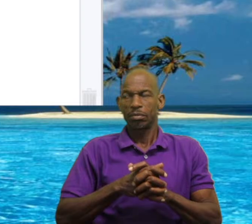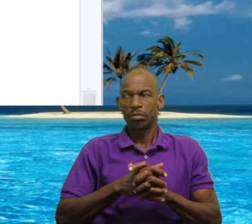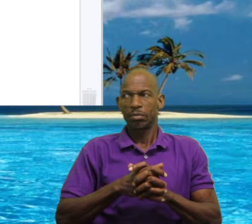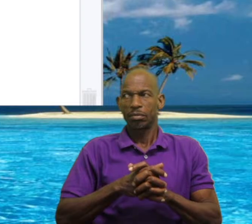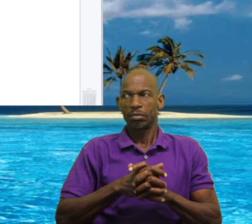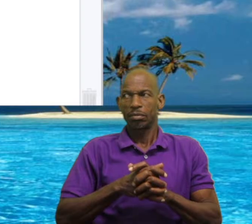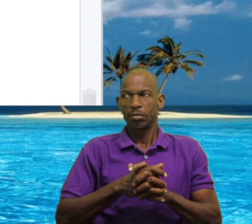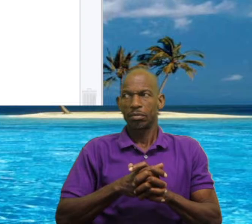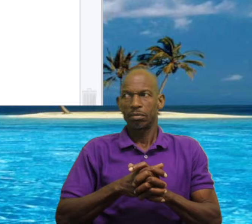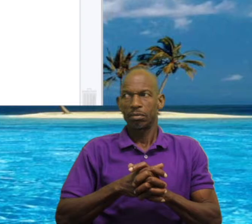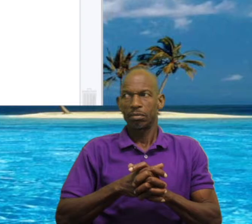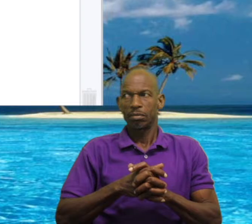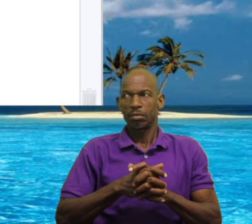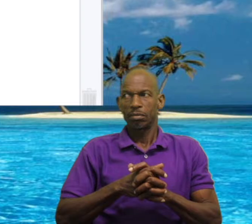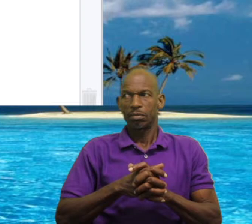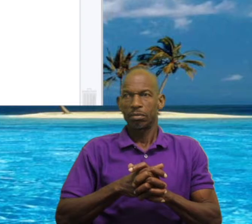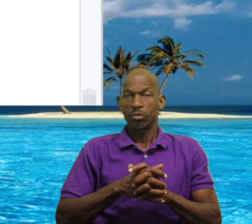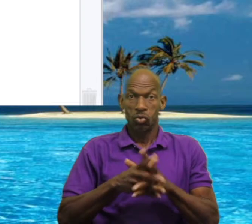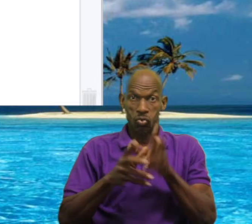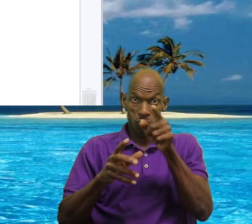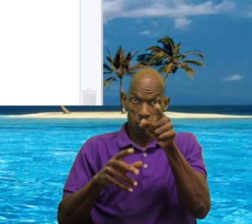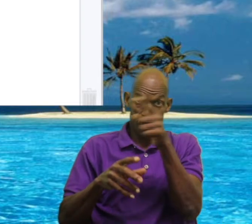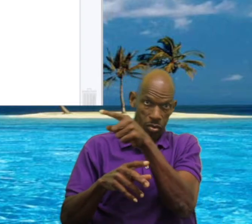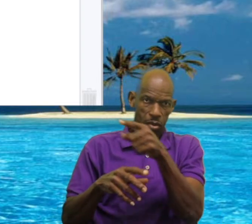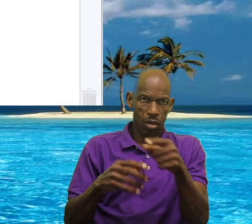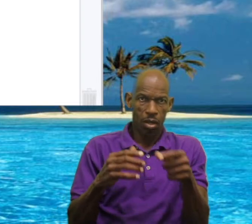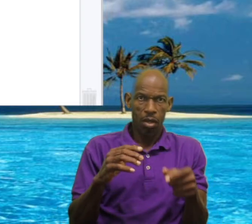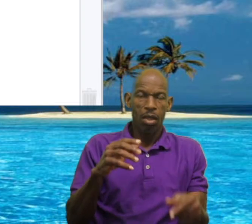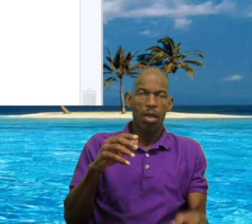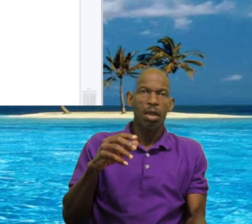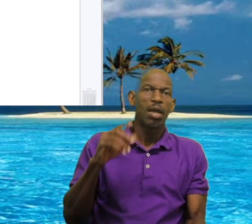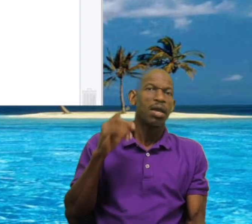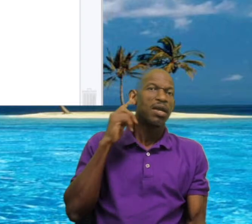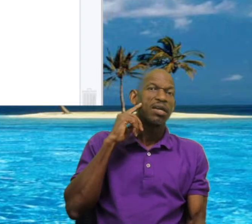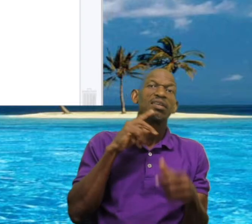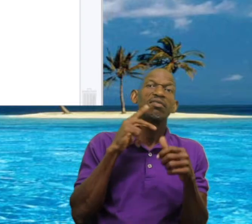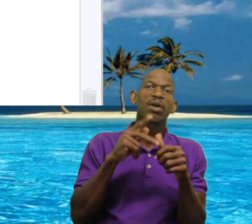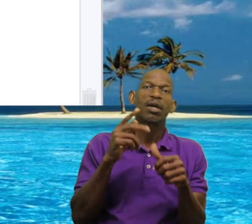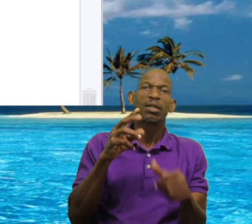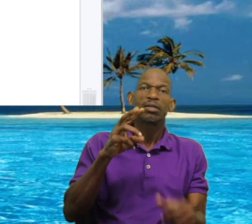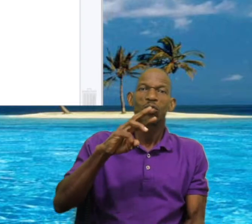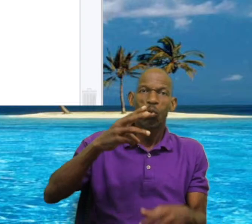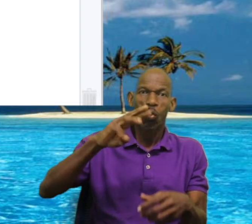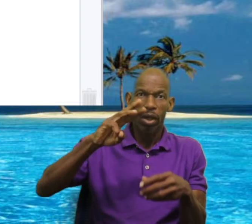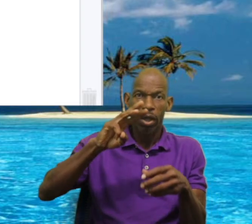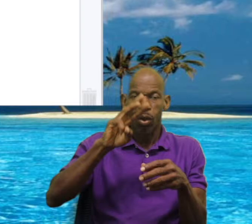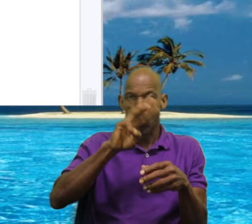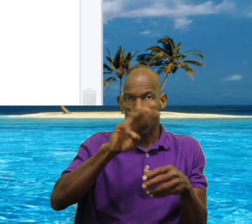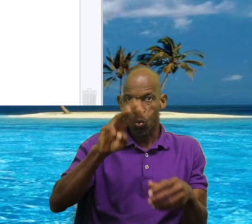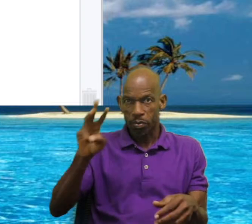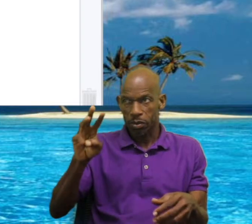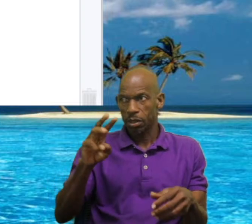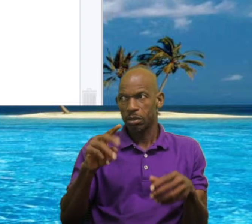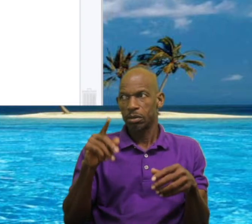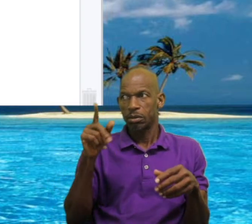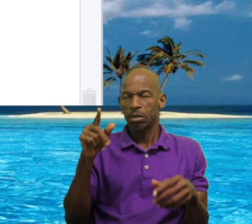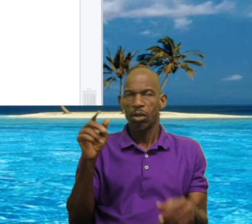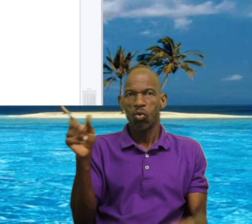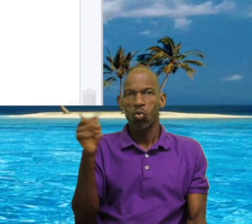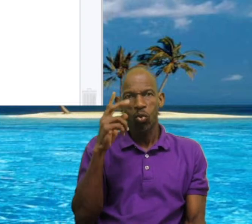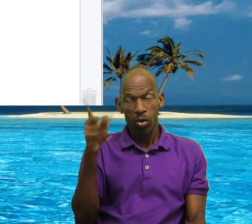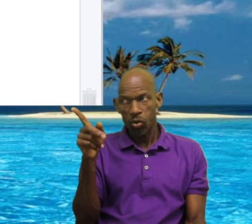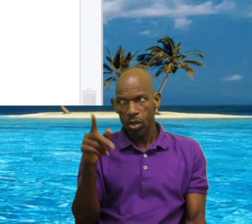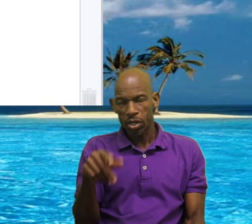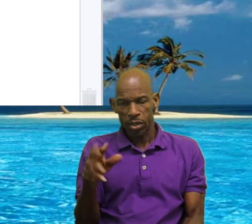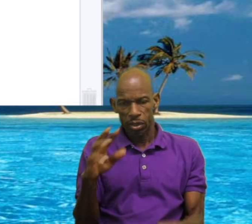deafpioneers.com. And you can get all the videos and so on that you need to review your work, all the videos of